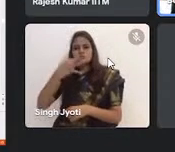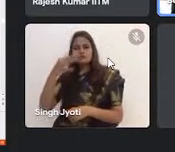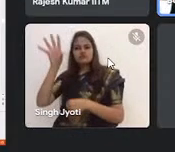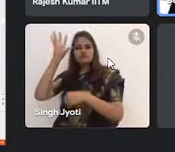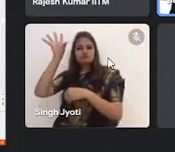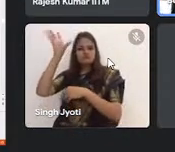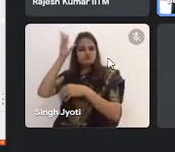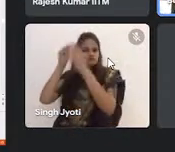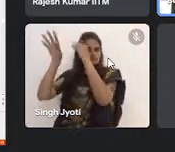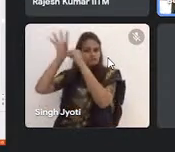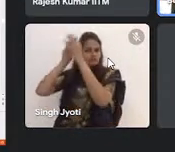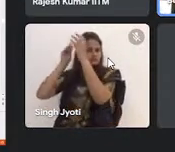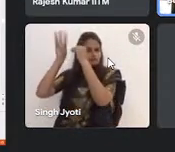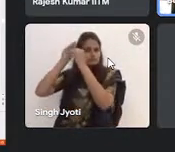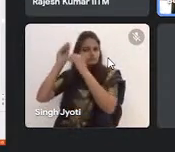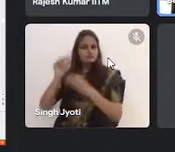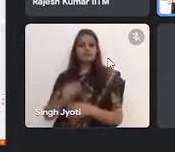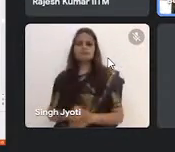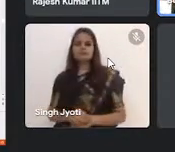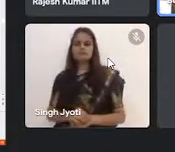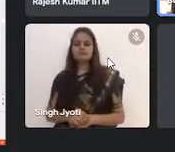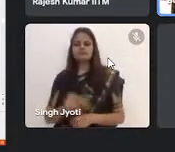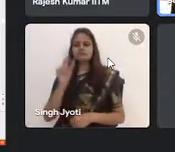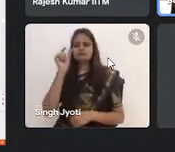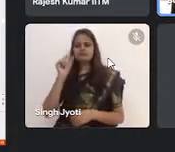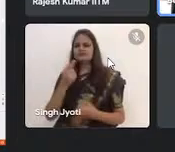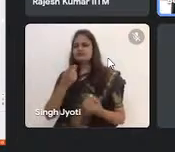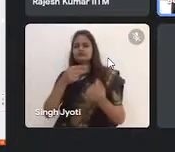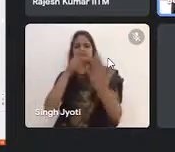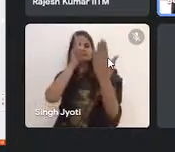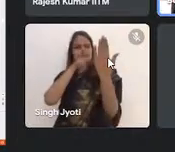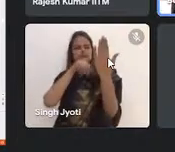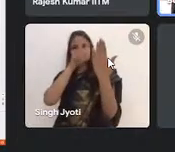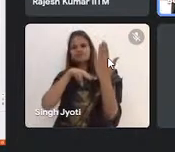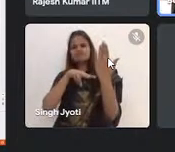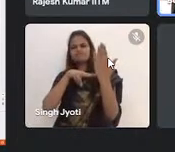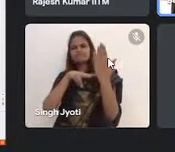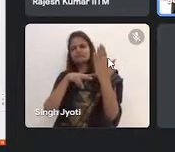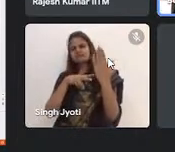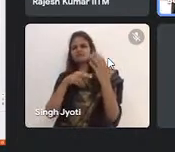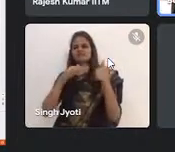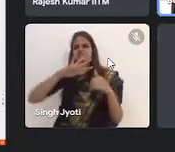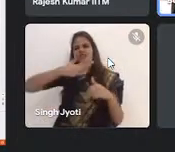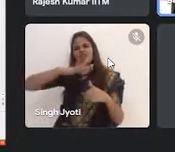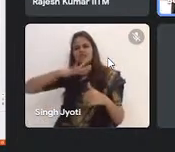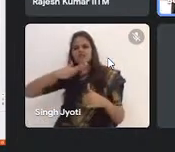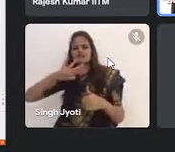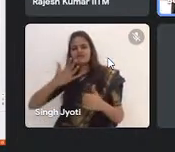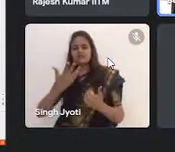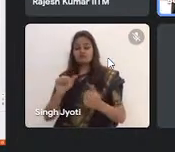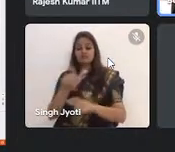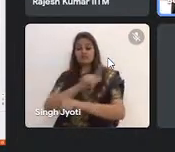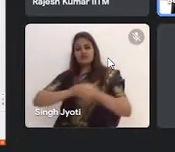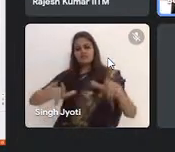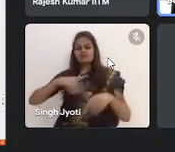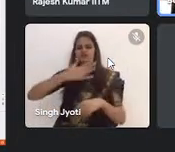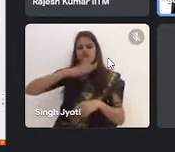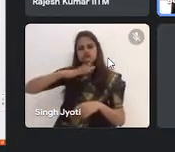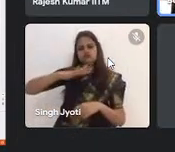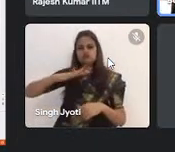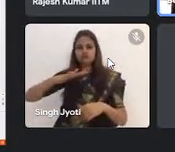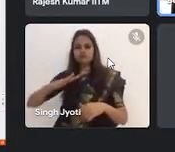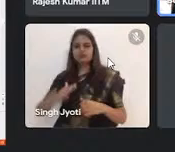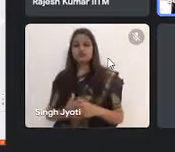inefficient, and they end up with poor reading and poor language. And this problem has not